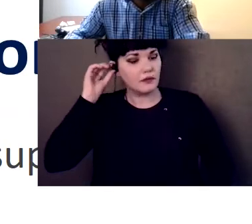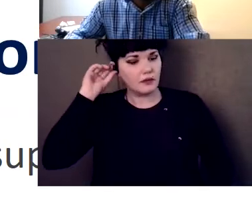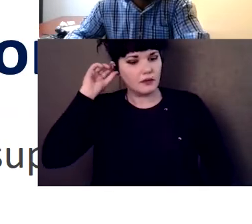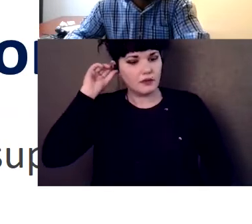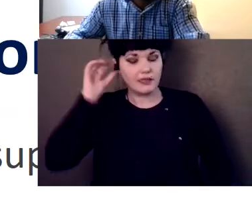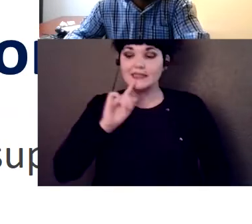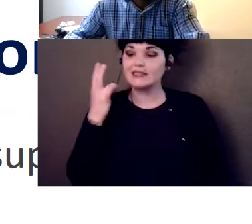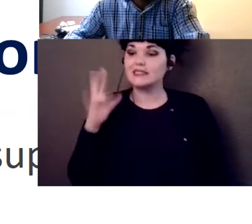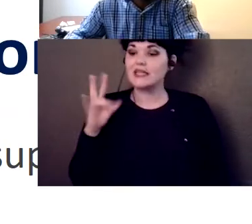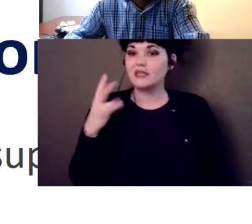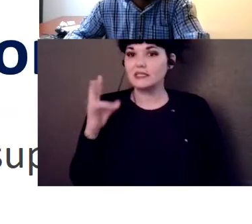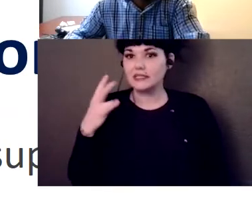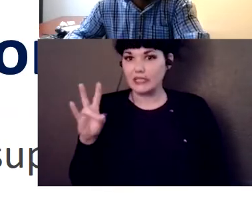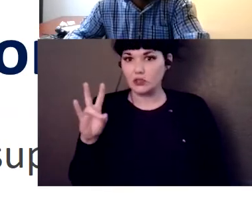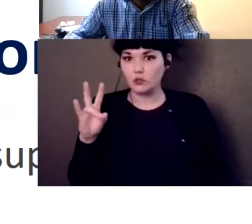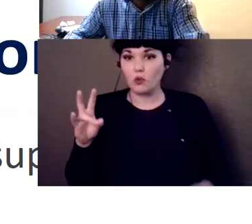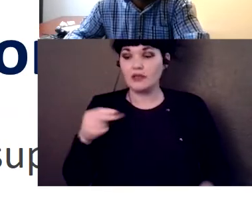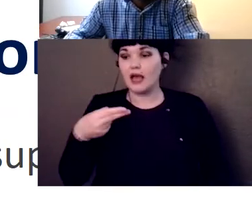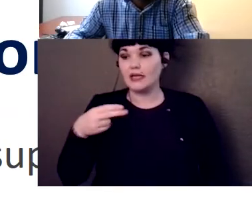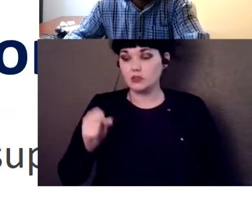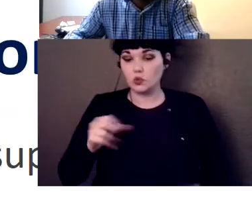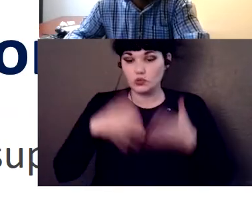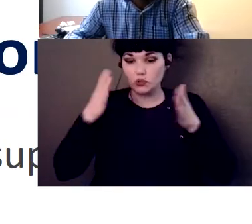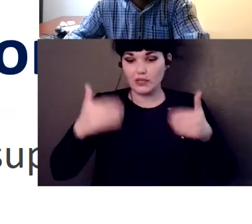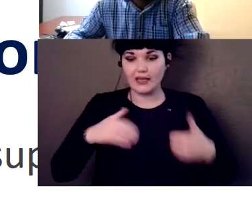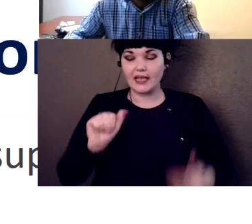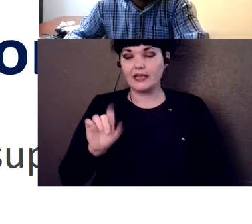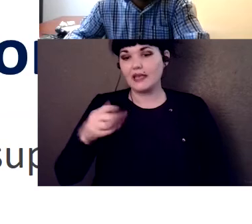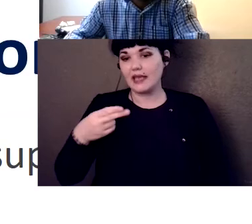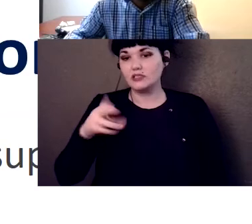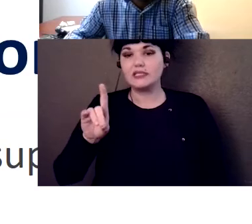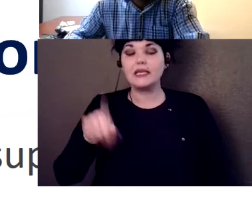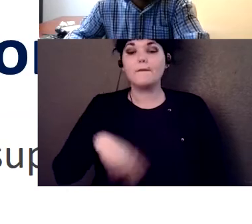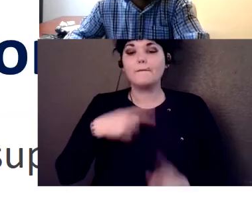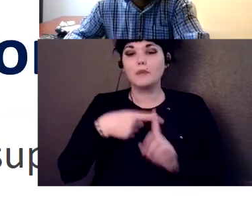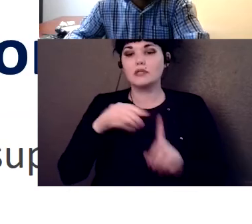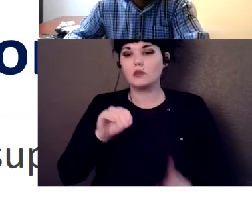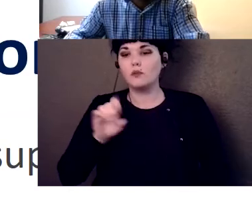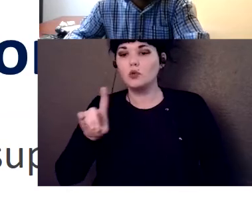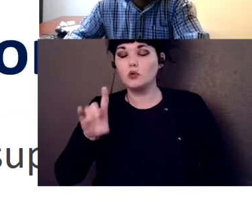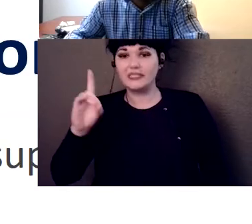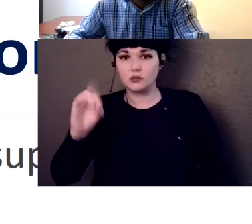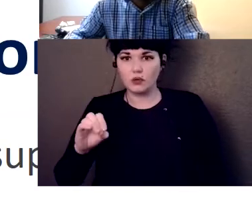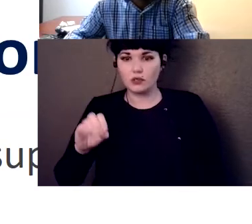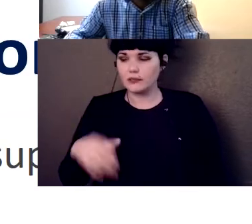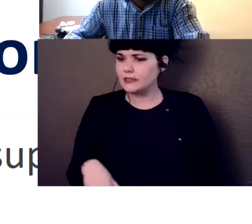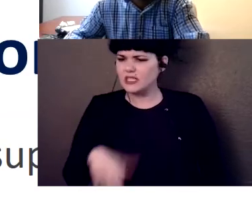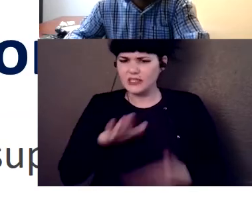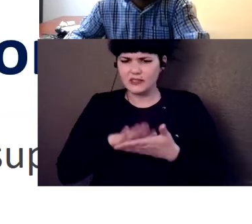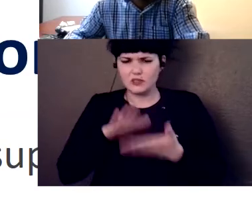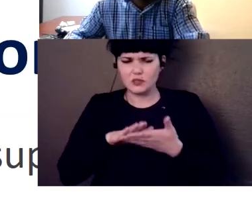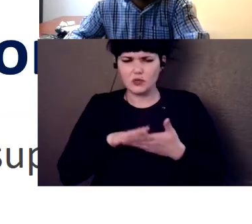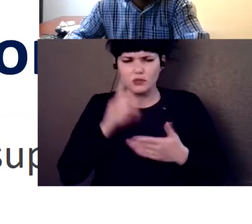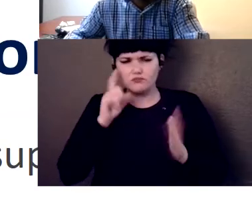with a diagnosis of ADHD and a mood disorder. The client was removed from school following what the school called a threat